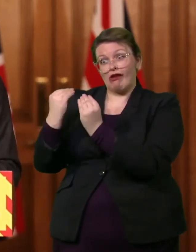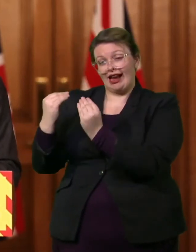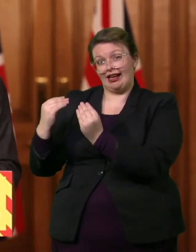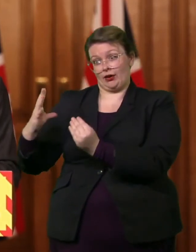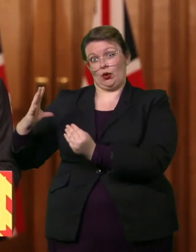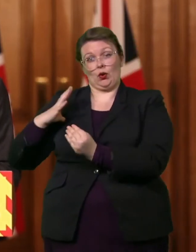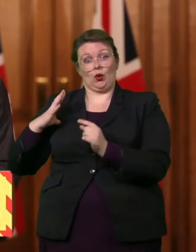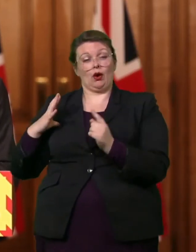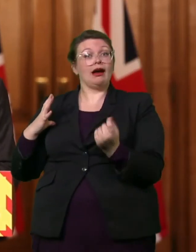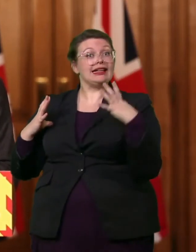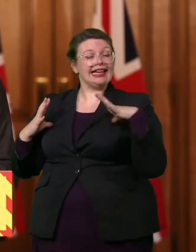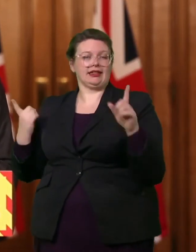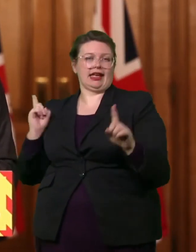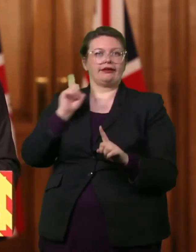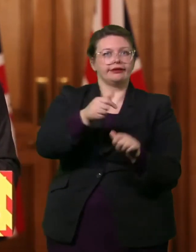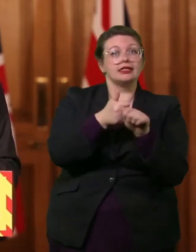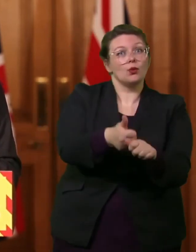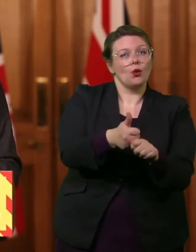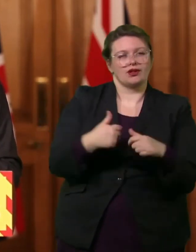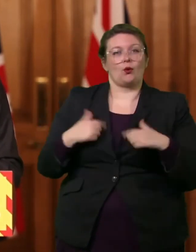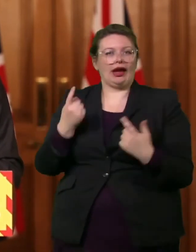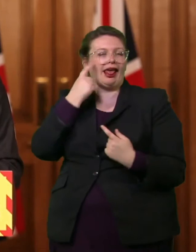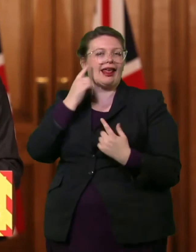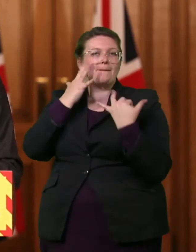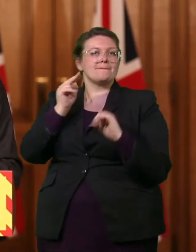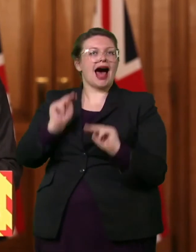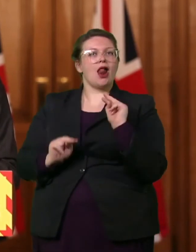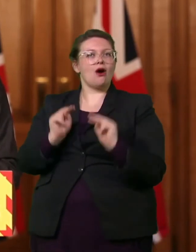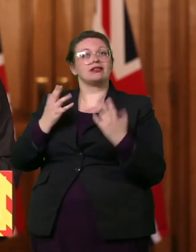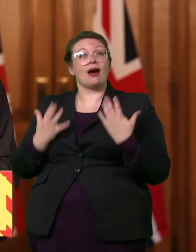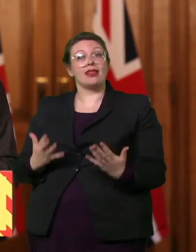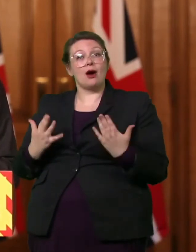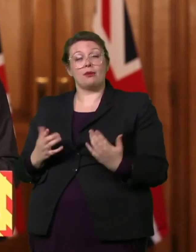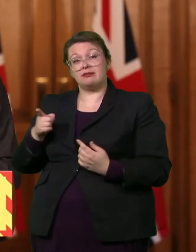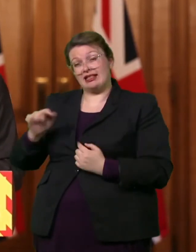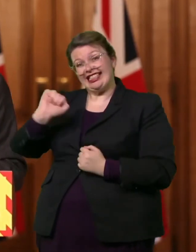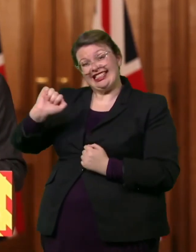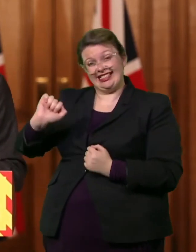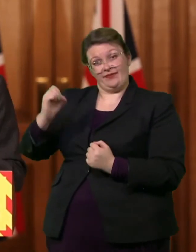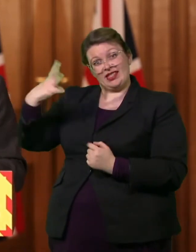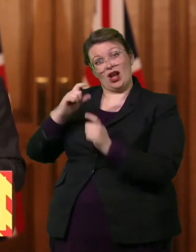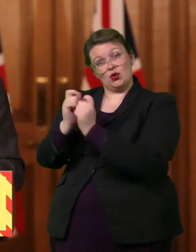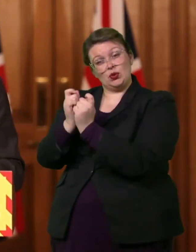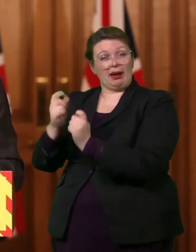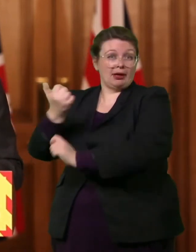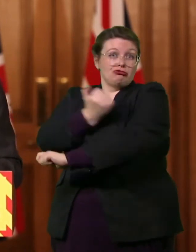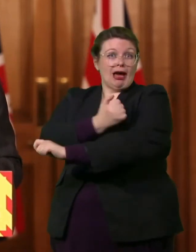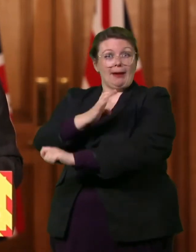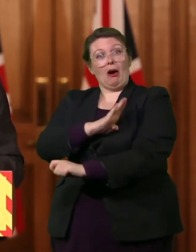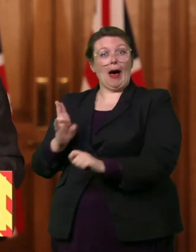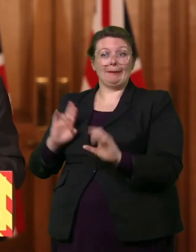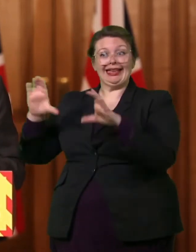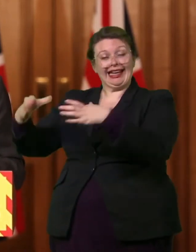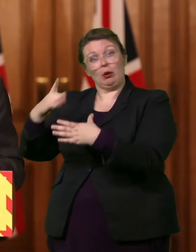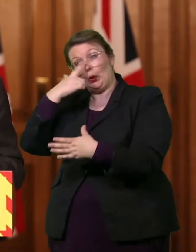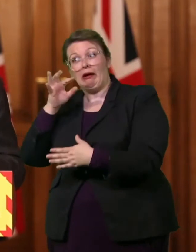that's exactly the sort of thing that the Jabs Army might be called upon to do in the future in a broader sense,